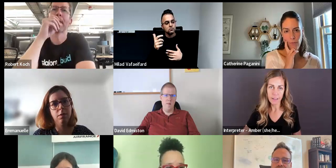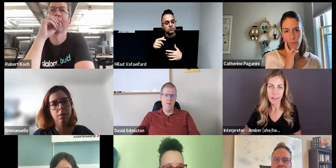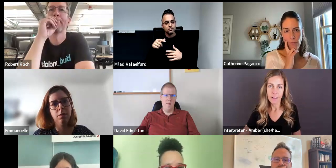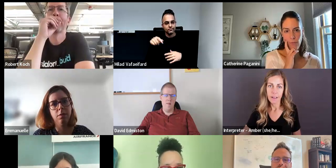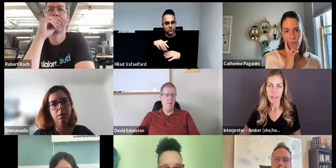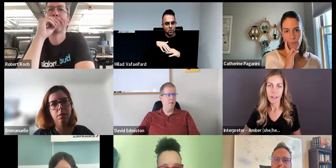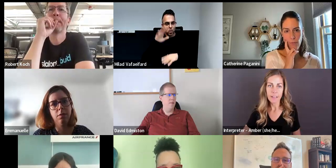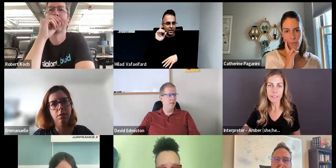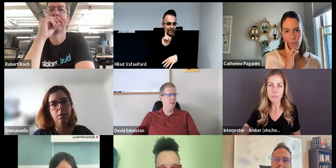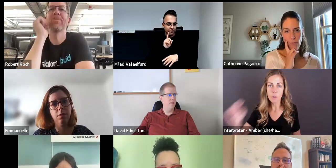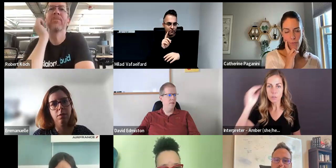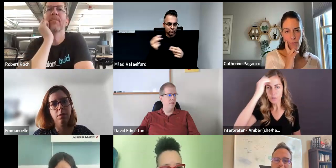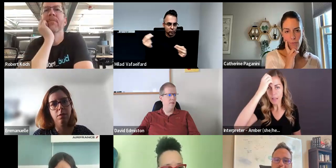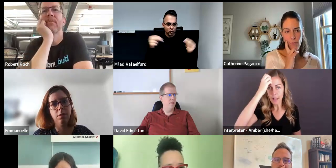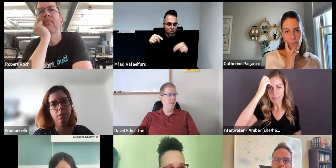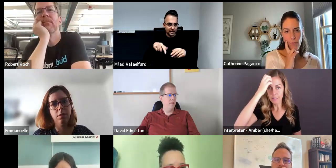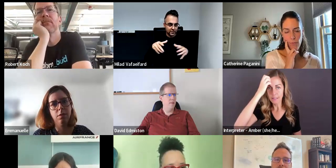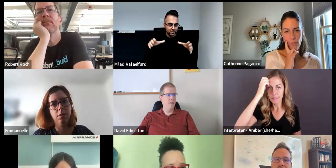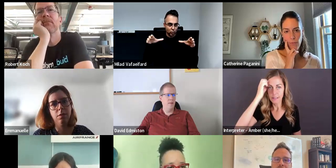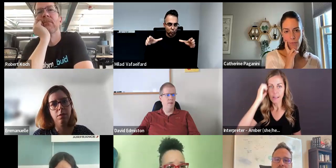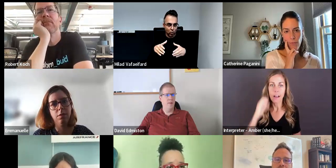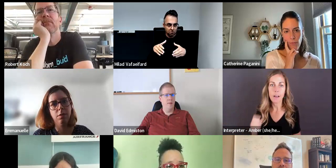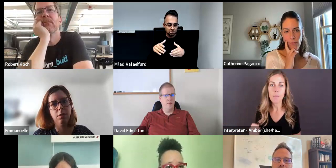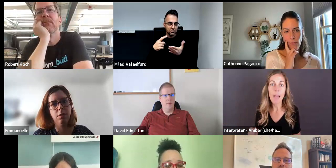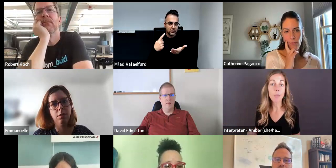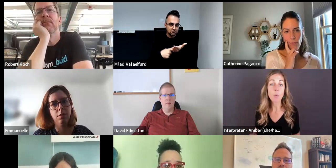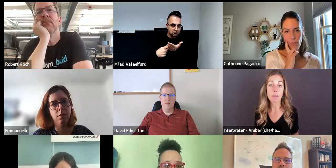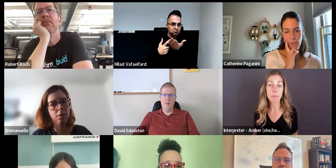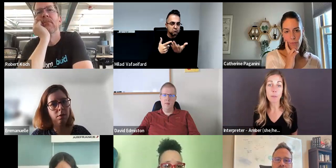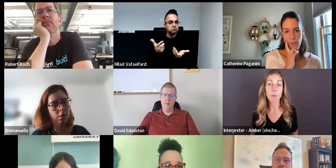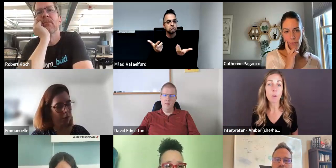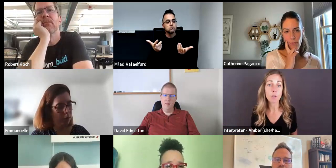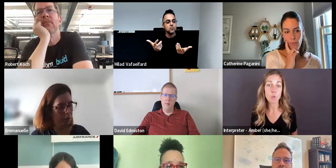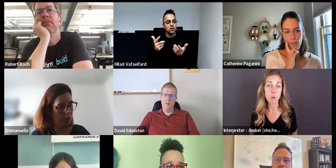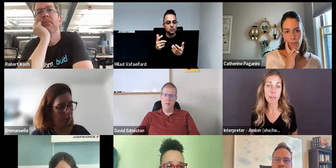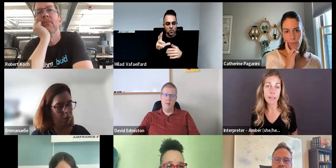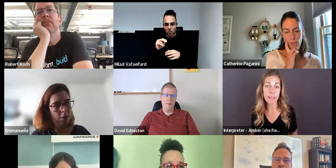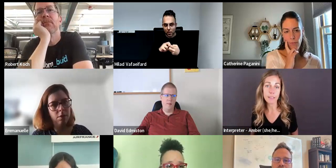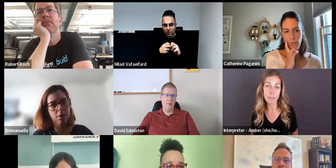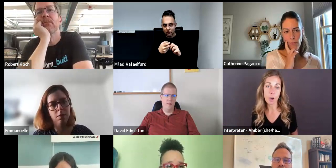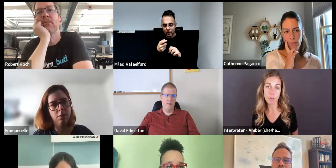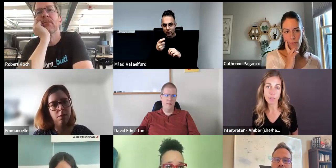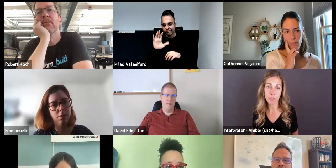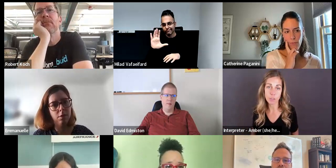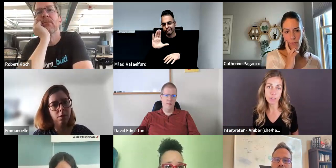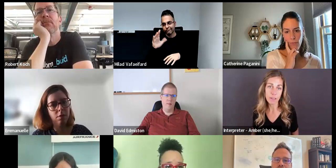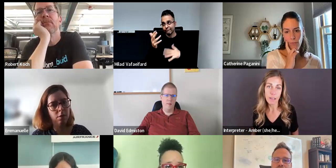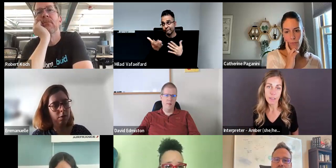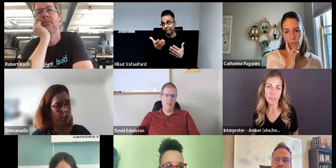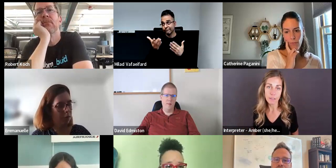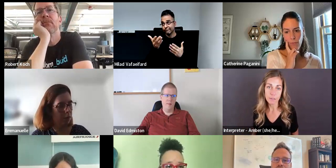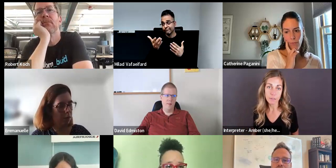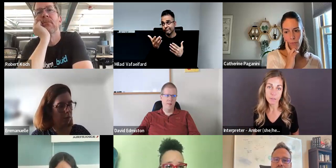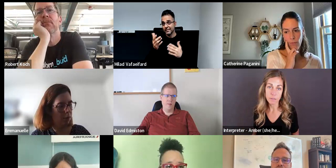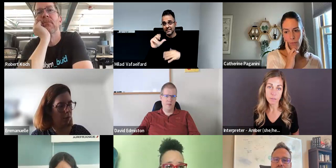cadence. I did want to ask, as more deaf people are joining the conversations, I